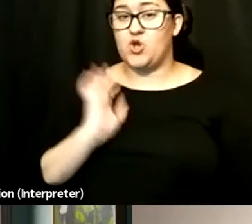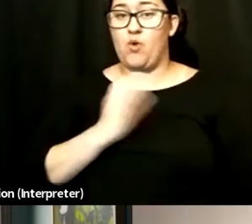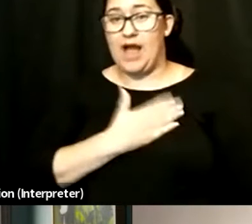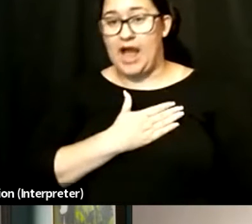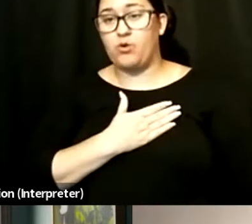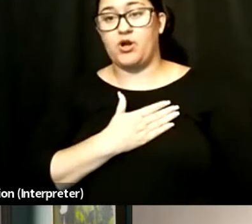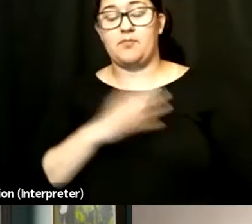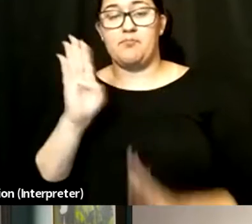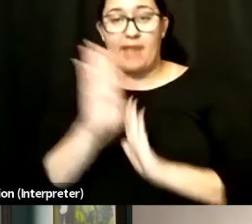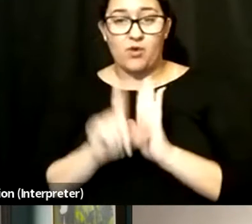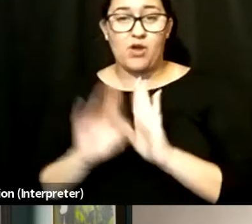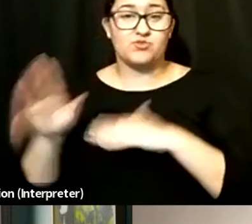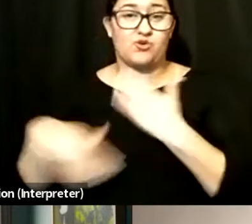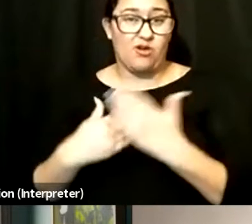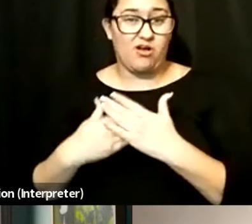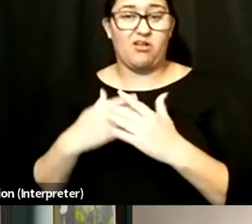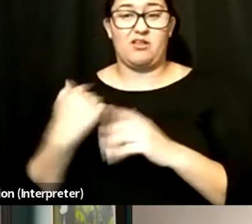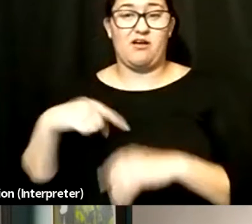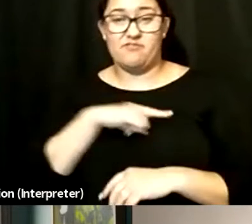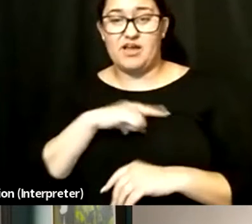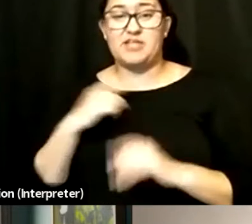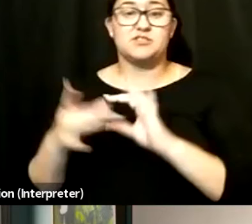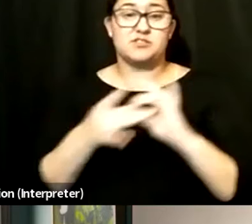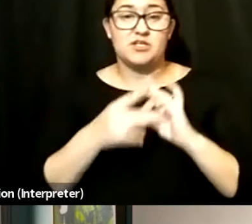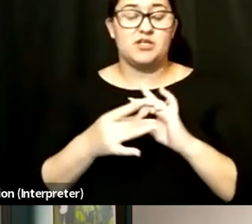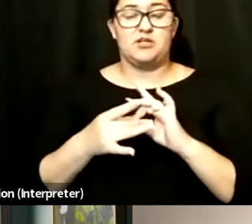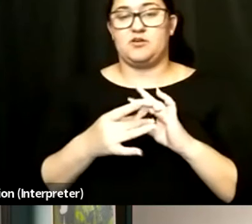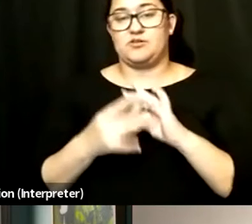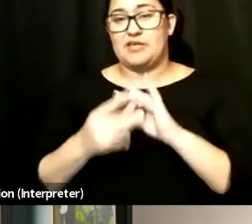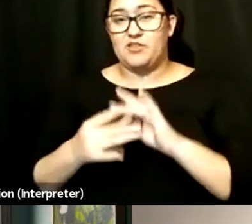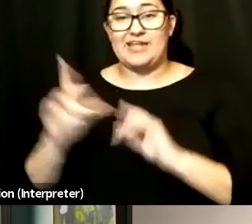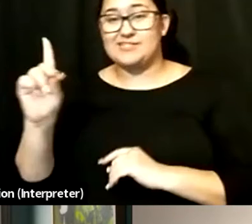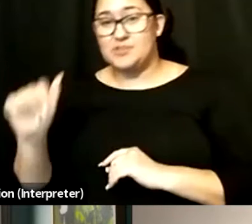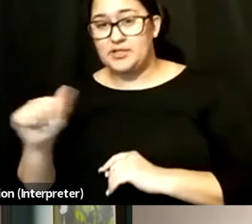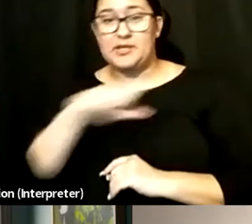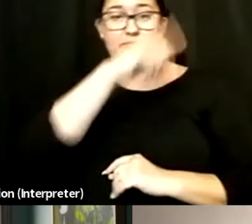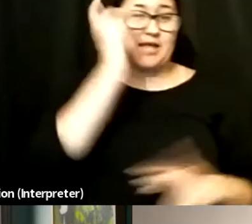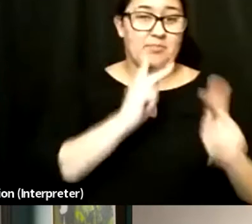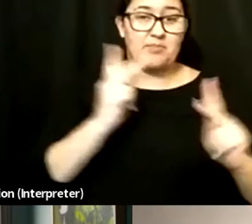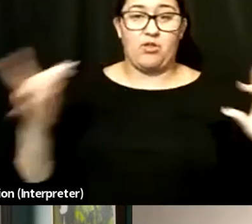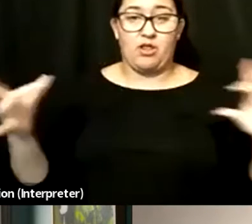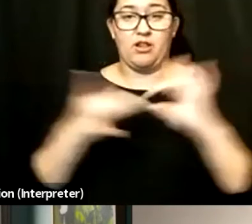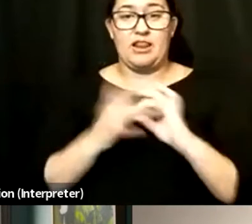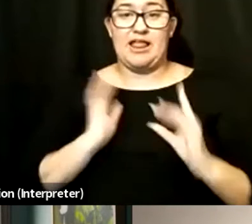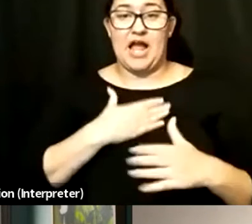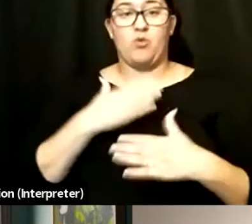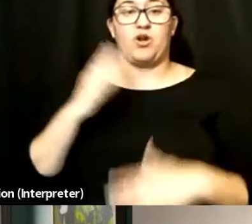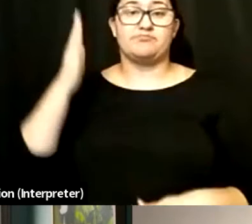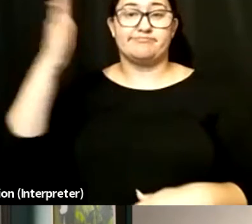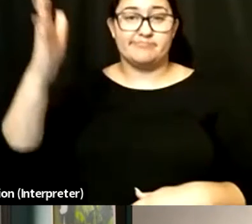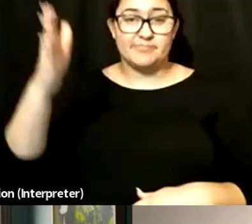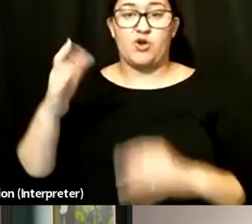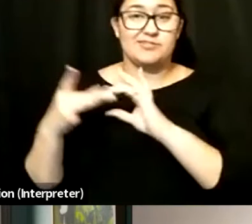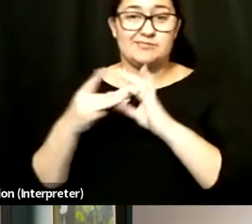as disabled people and as people of color and as Black folks and marginalized people in general. Our fates are tied together. And so whenever I